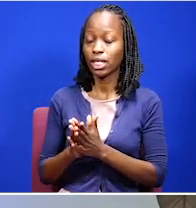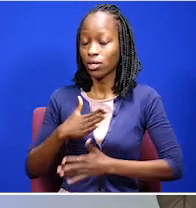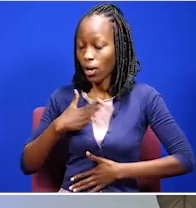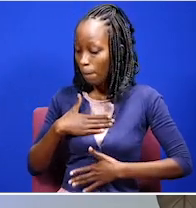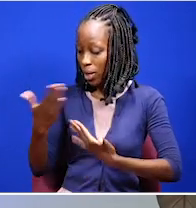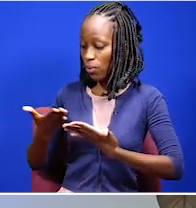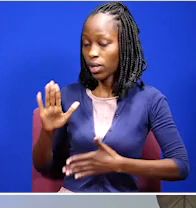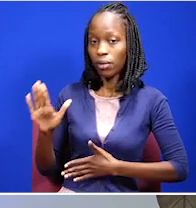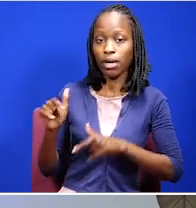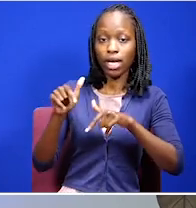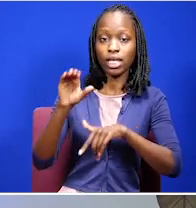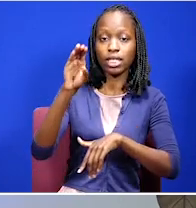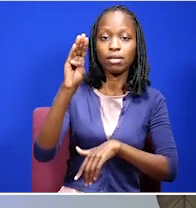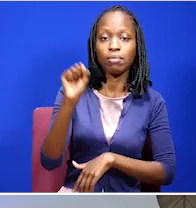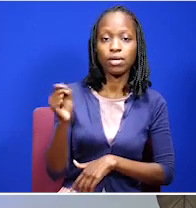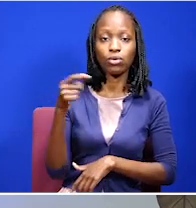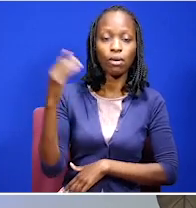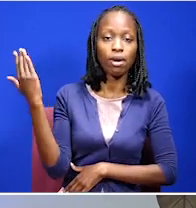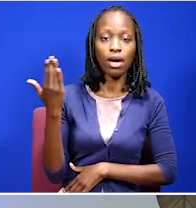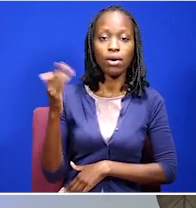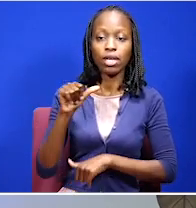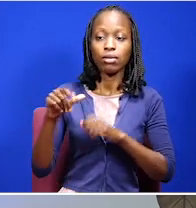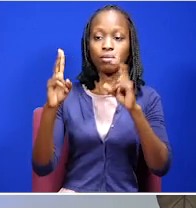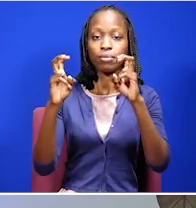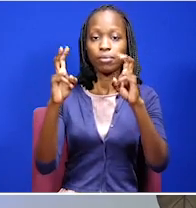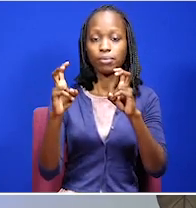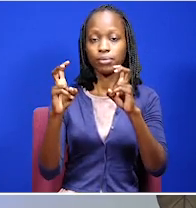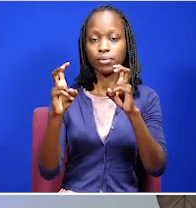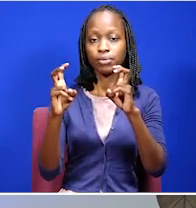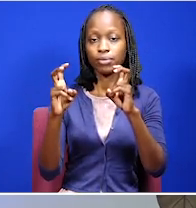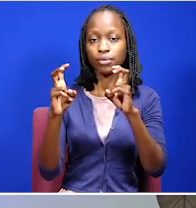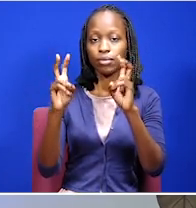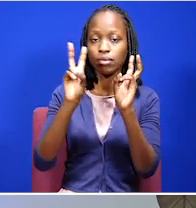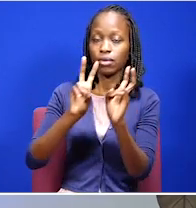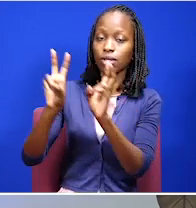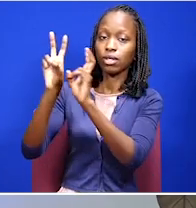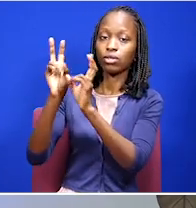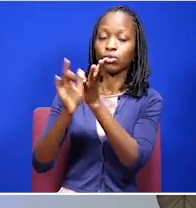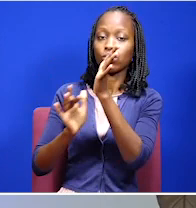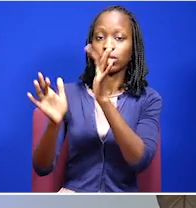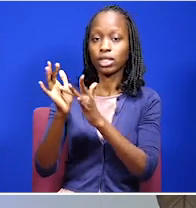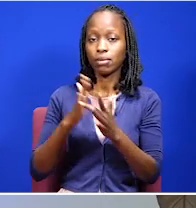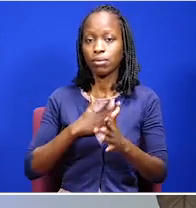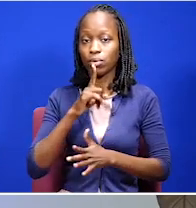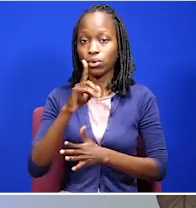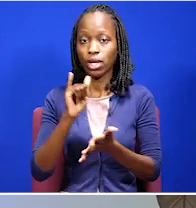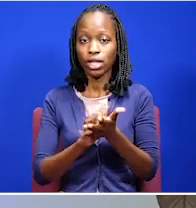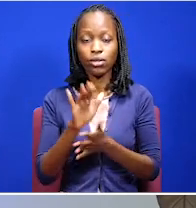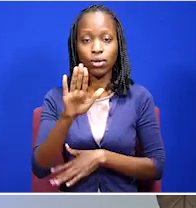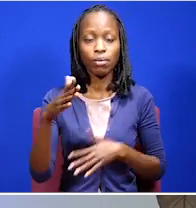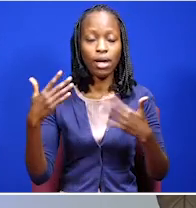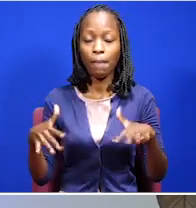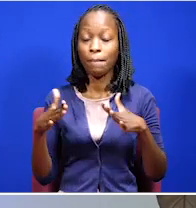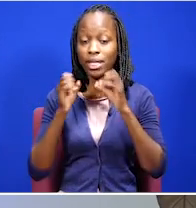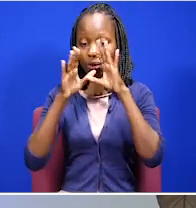this pulpit here at CBS to speak to us on the subject of looking to Jesus. And I'm sure that you're going to be